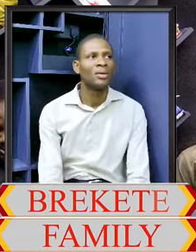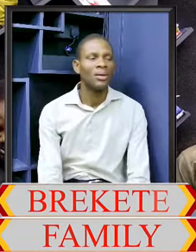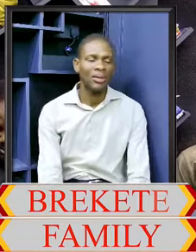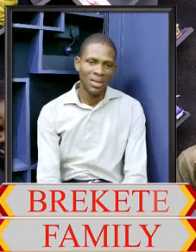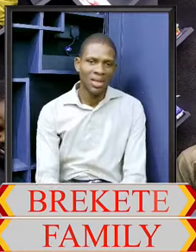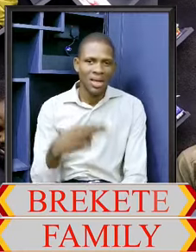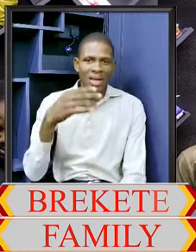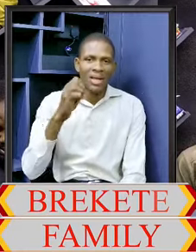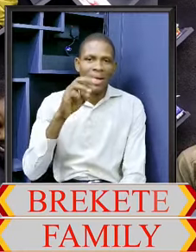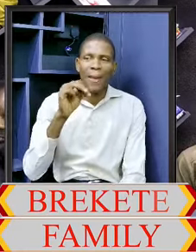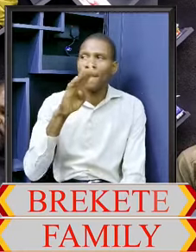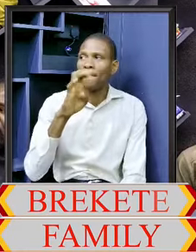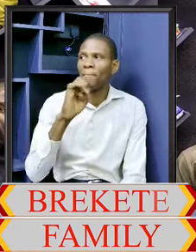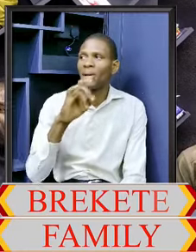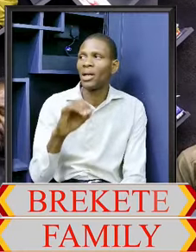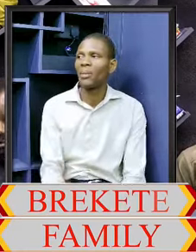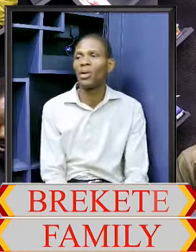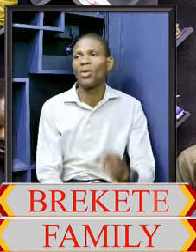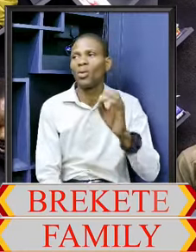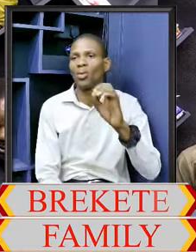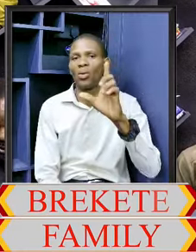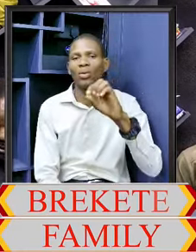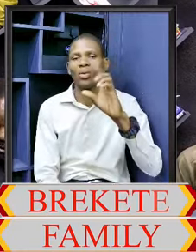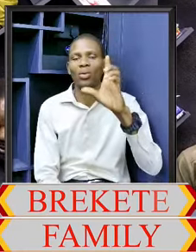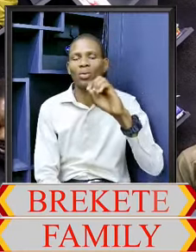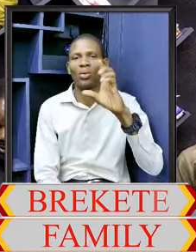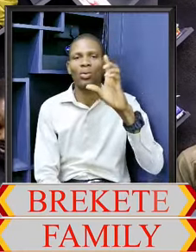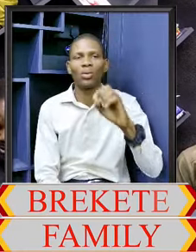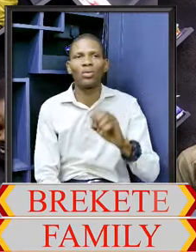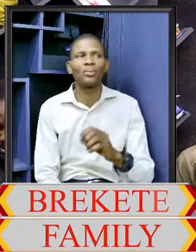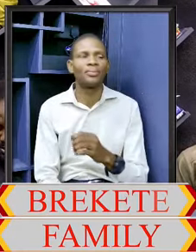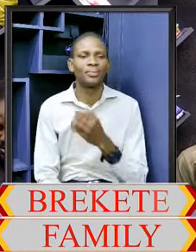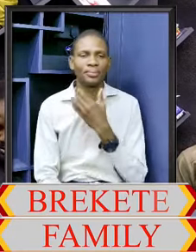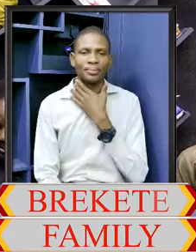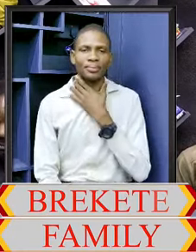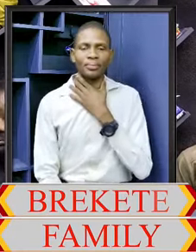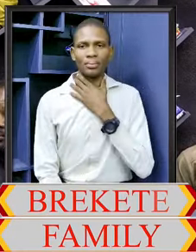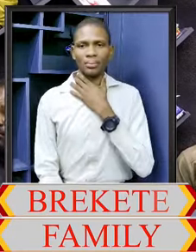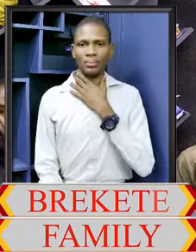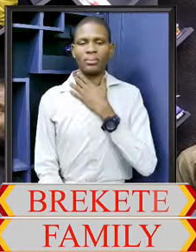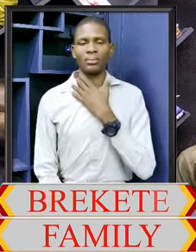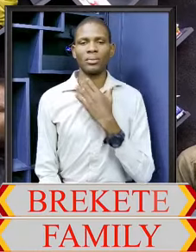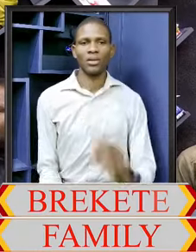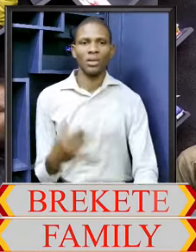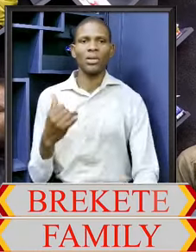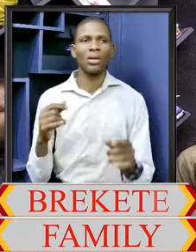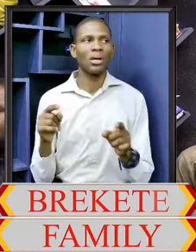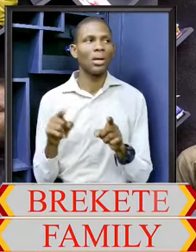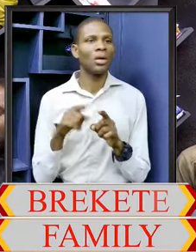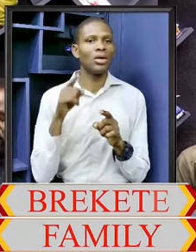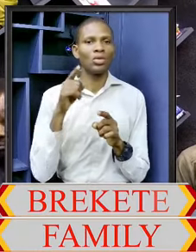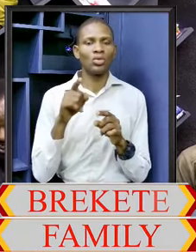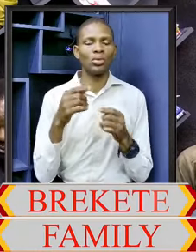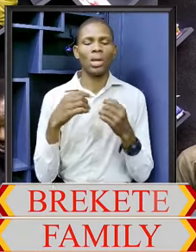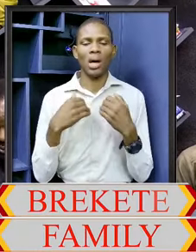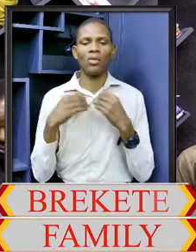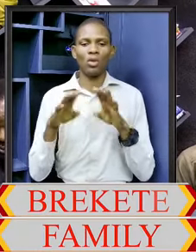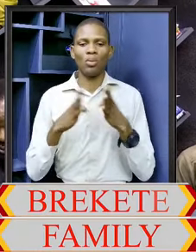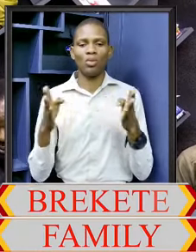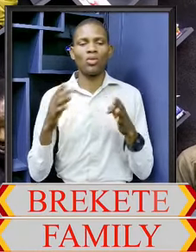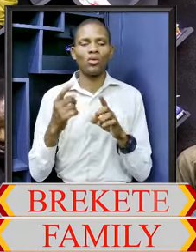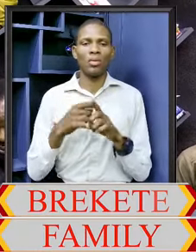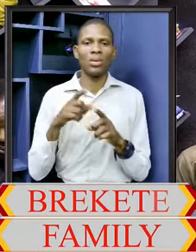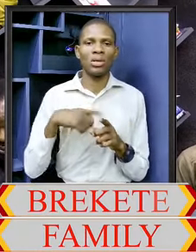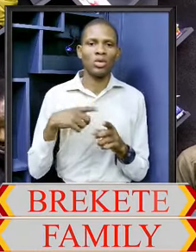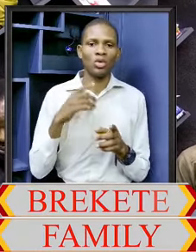Una hem belembe. Oh, lo, lo, lo. So now we be so na don't open for Lagos side. People